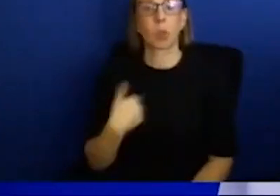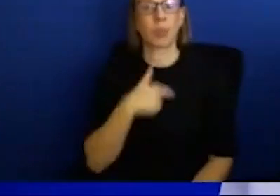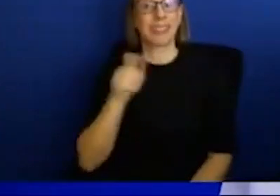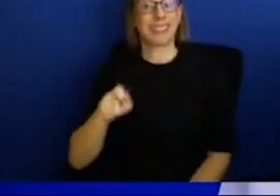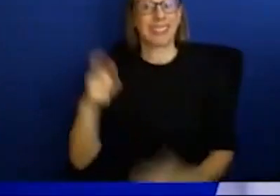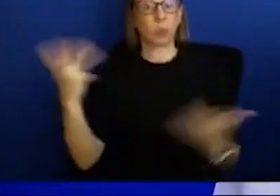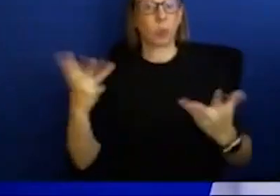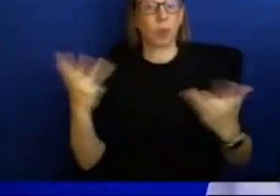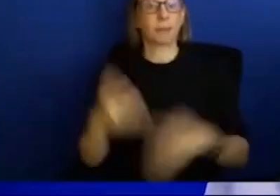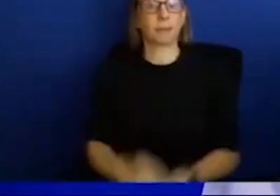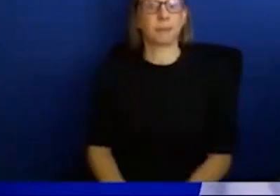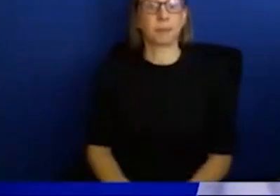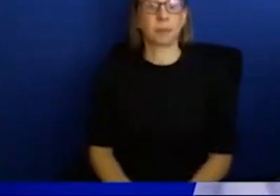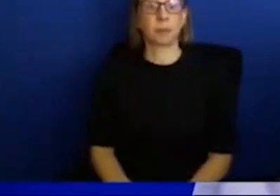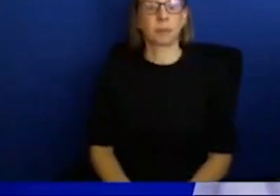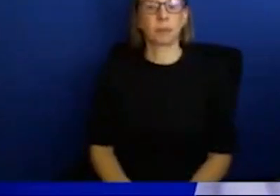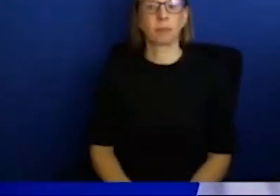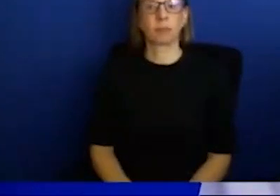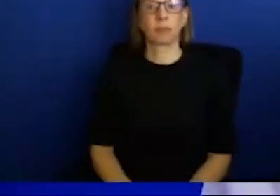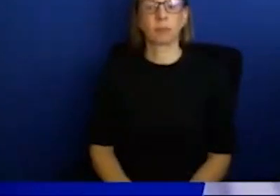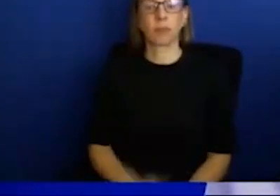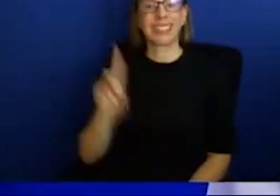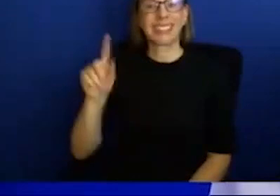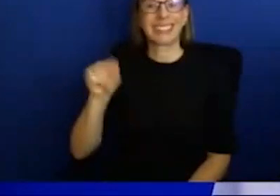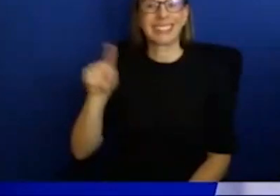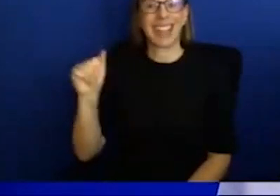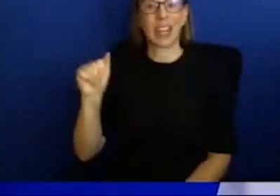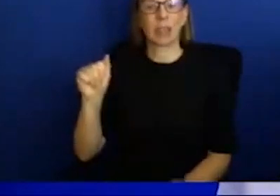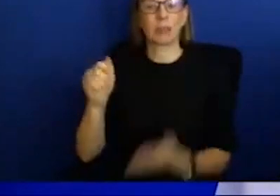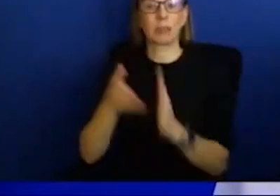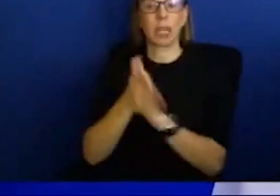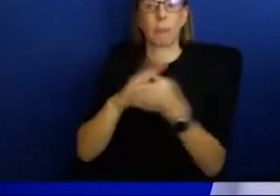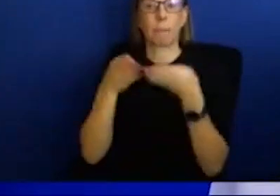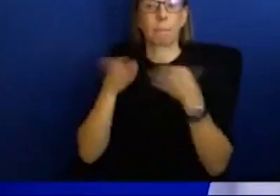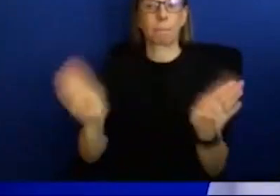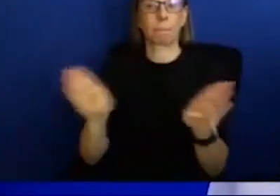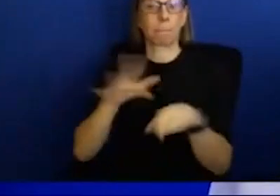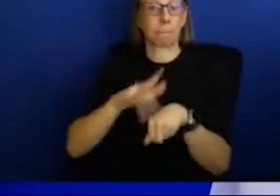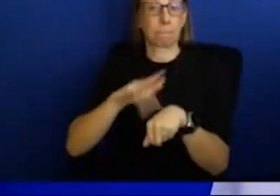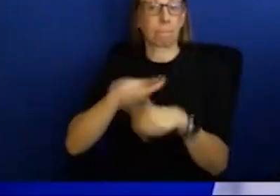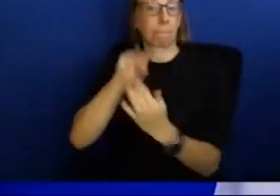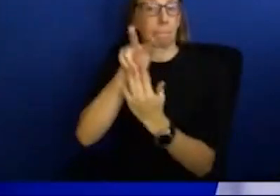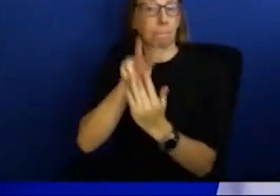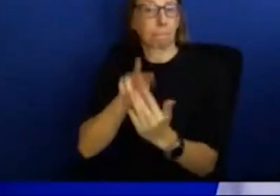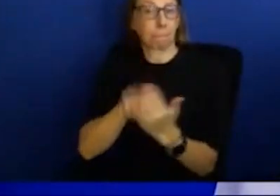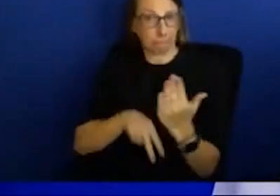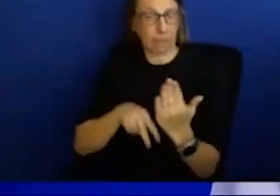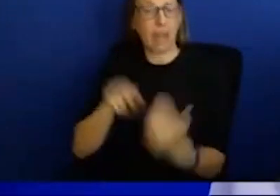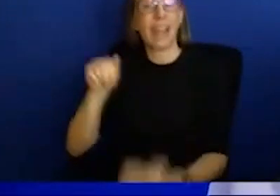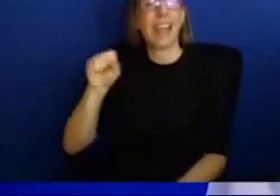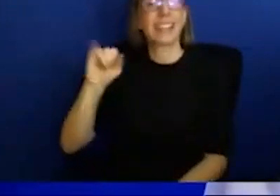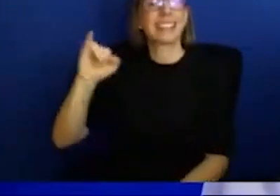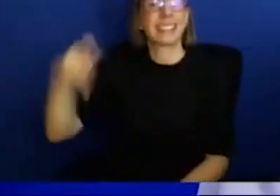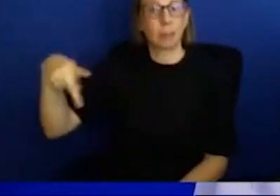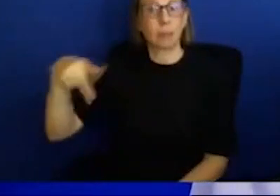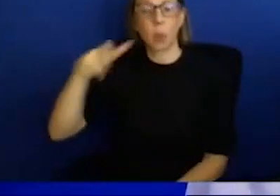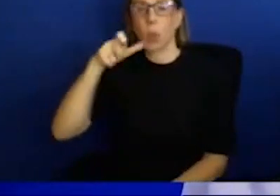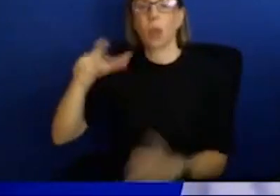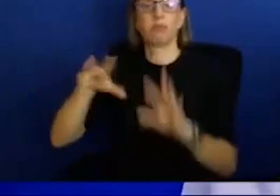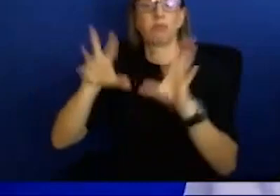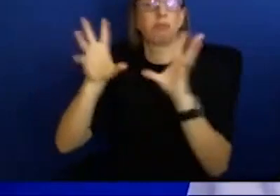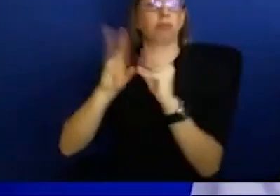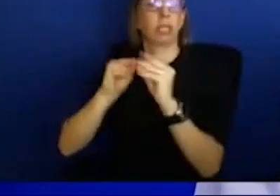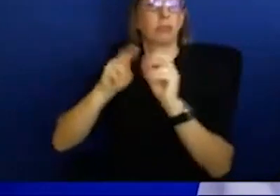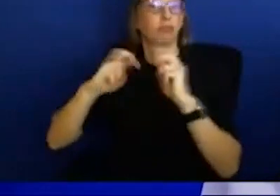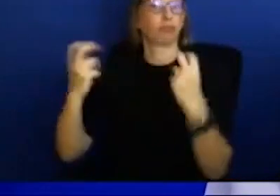that all of the data to become publicly available. We'll certainly wait for ACIP to meet and review all the data, as well as the FDA,